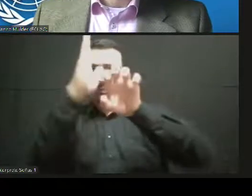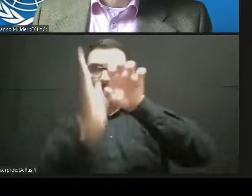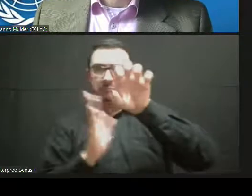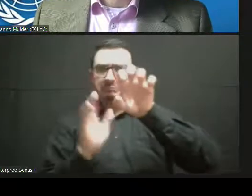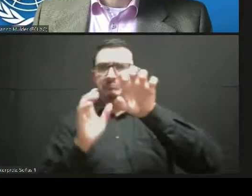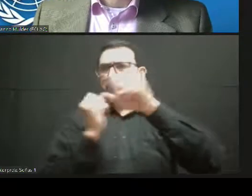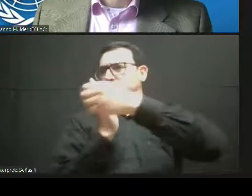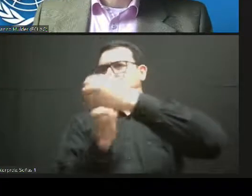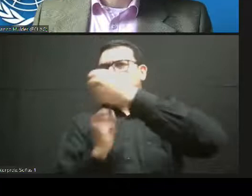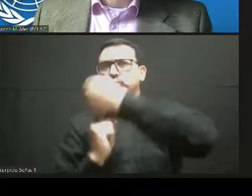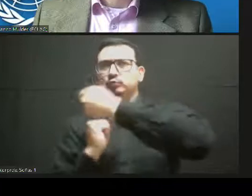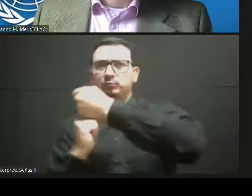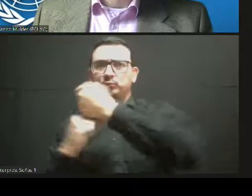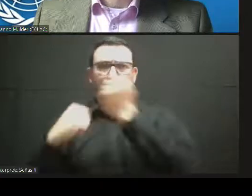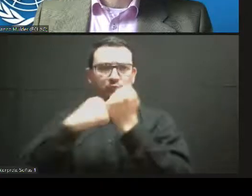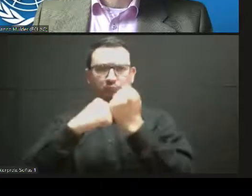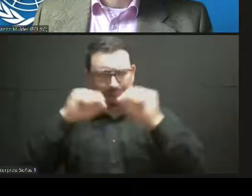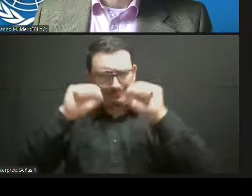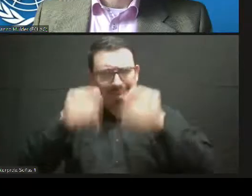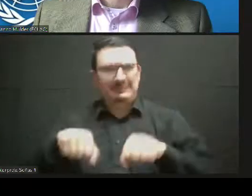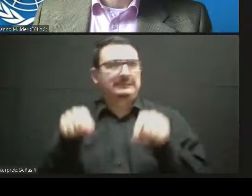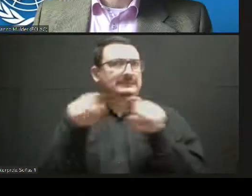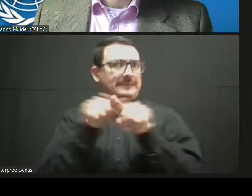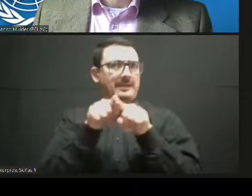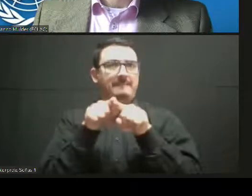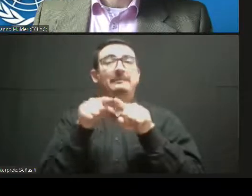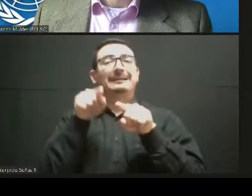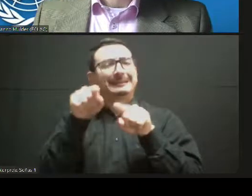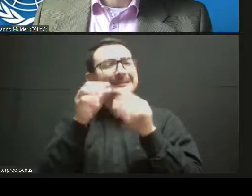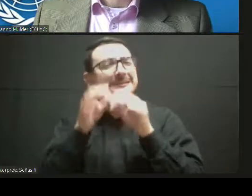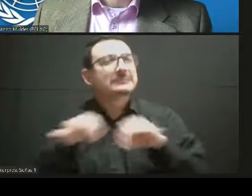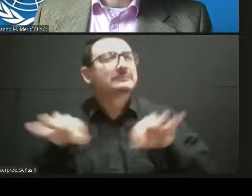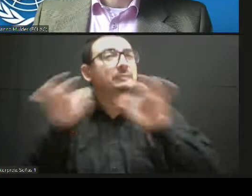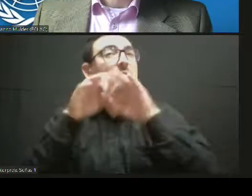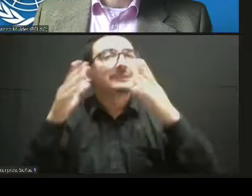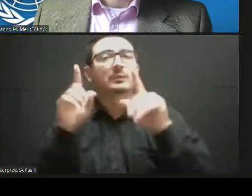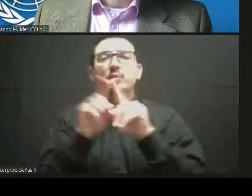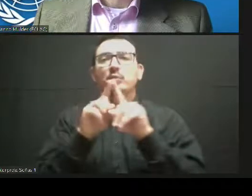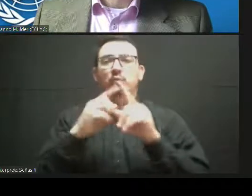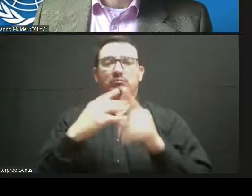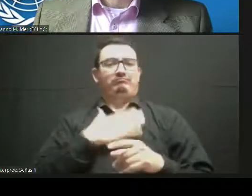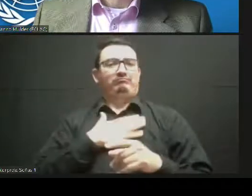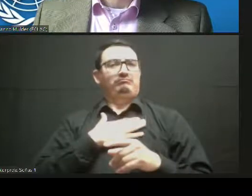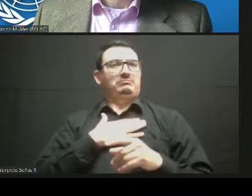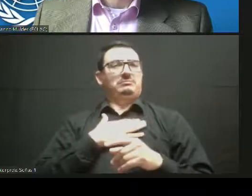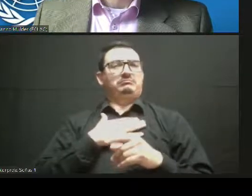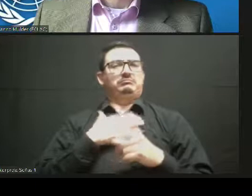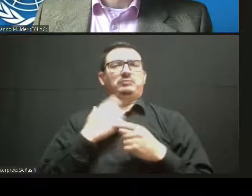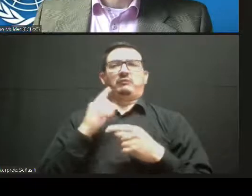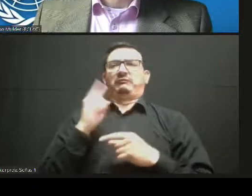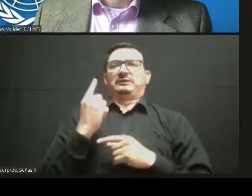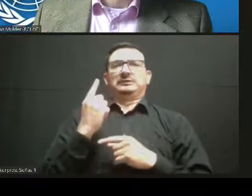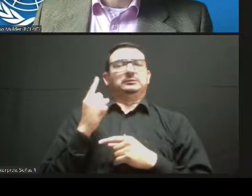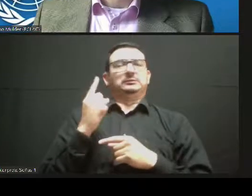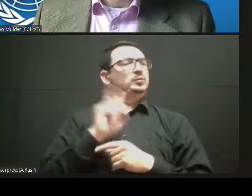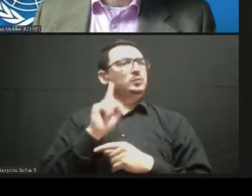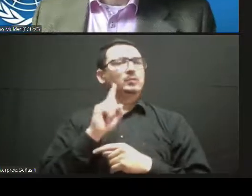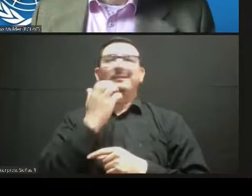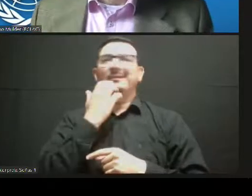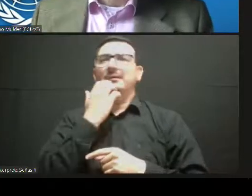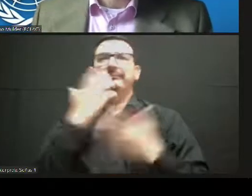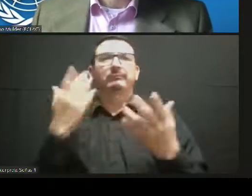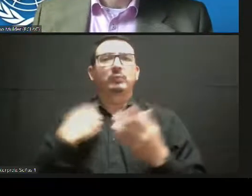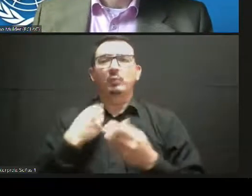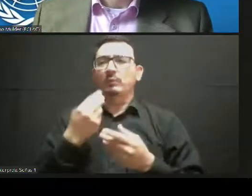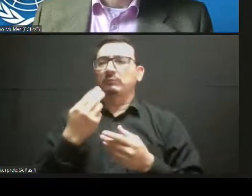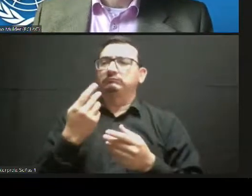And benefits are not just about, taxing the transactions and getting some revenue out of it. That's another big area, of